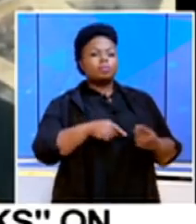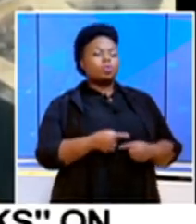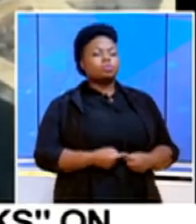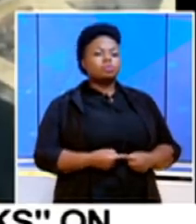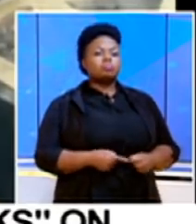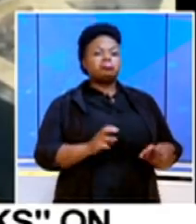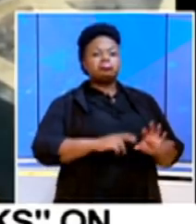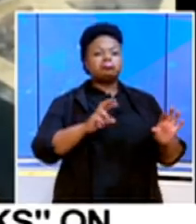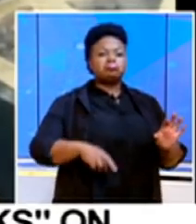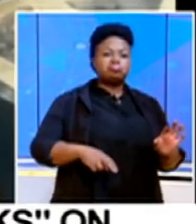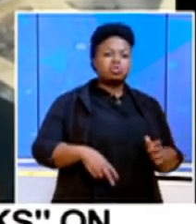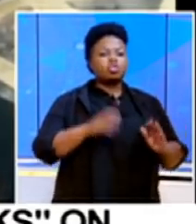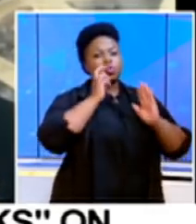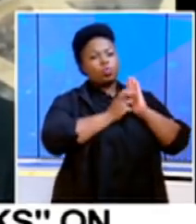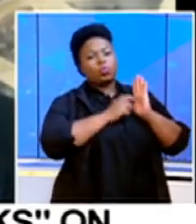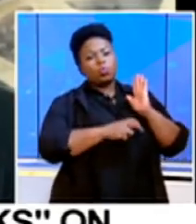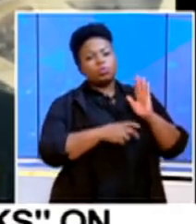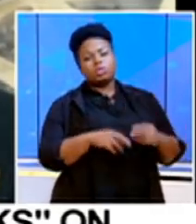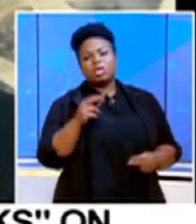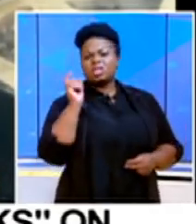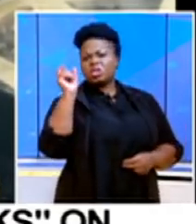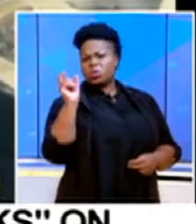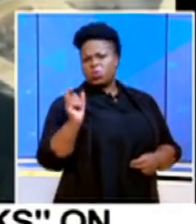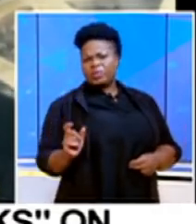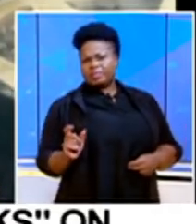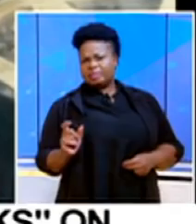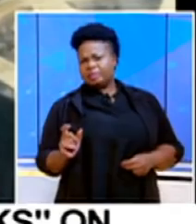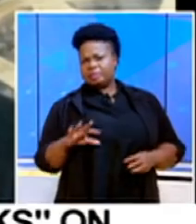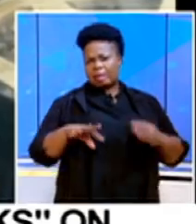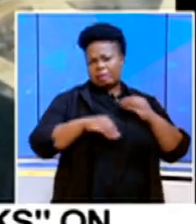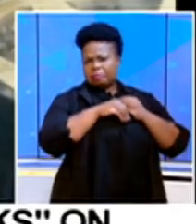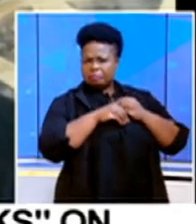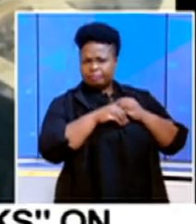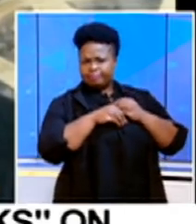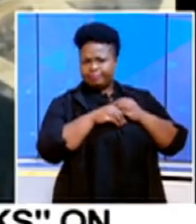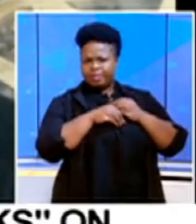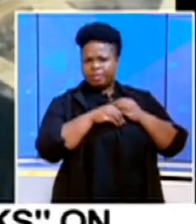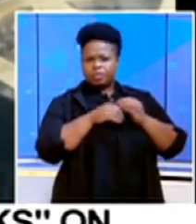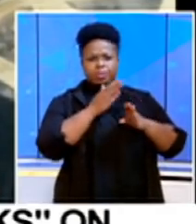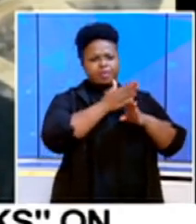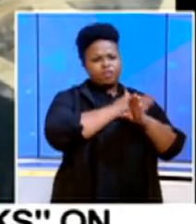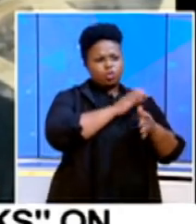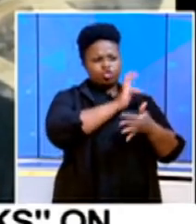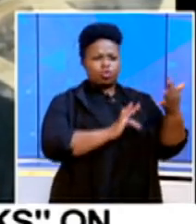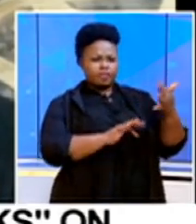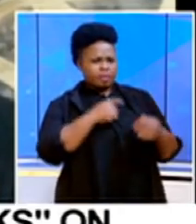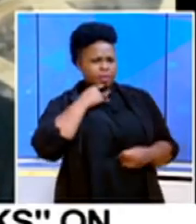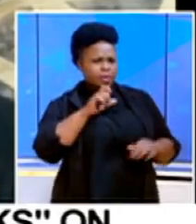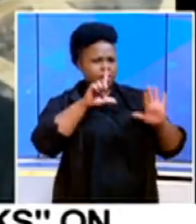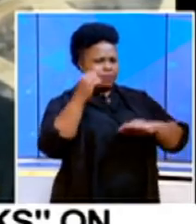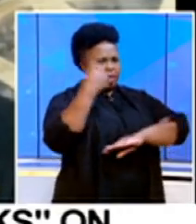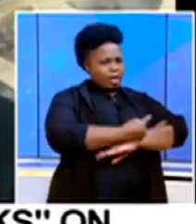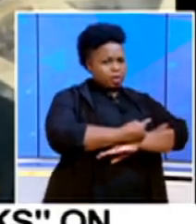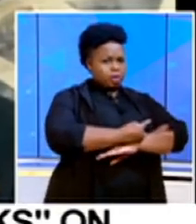whole step-aside rule and some wording that slipped into a previous draft of 7 days to